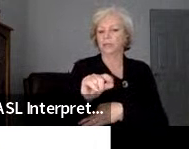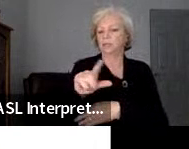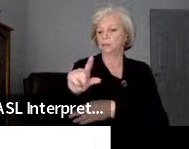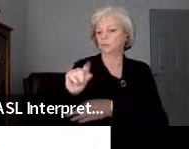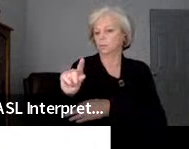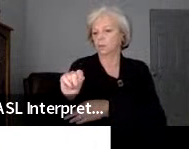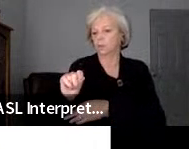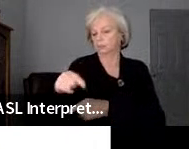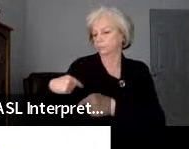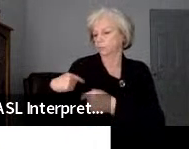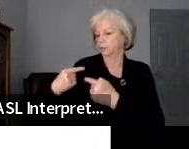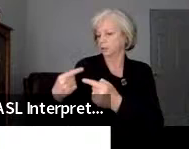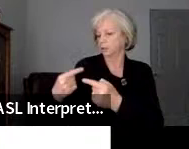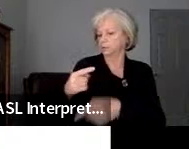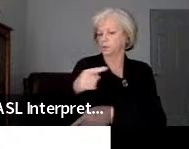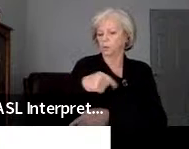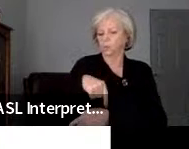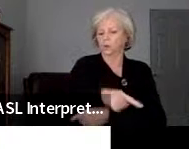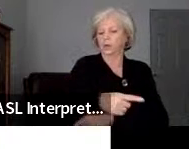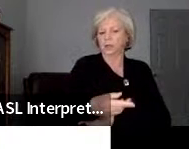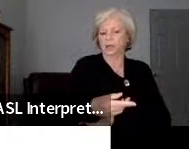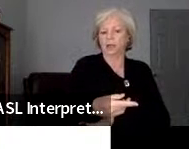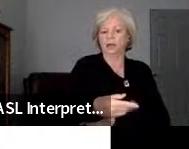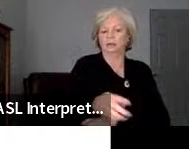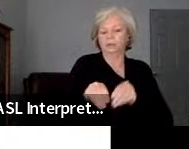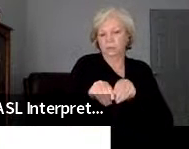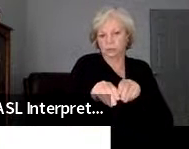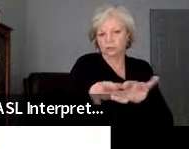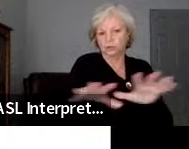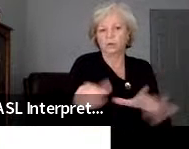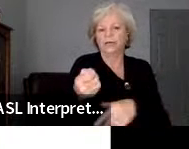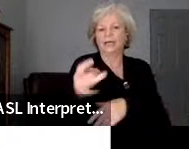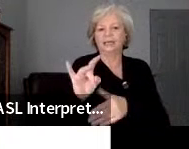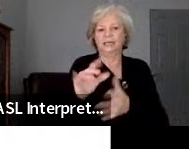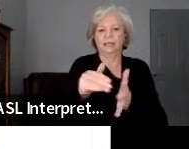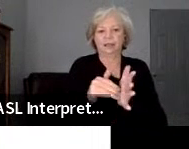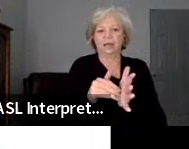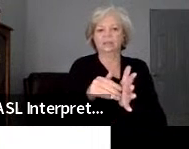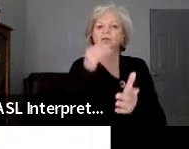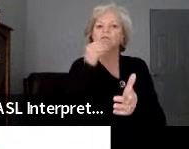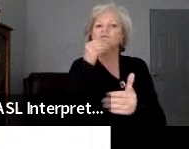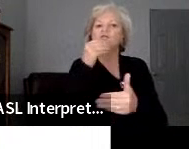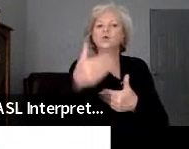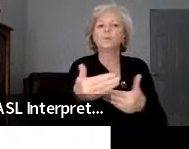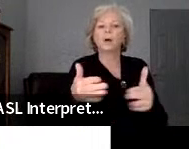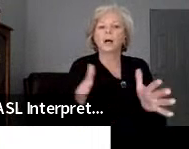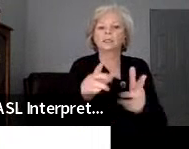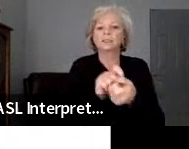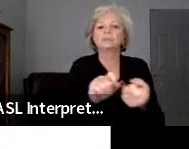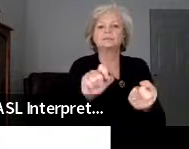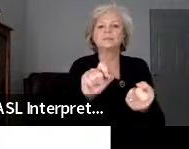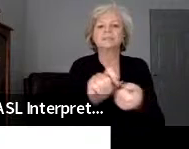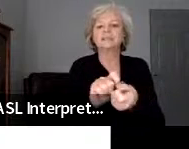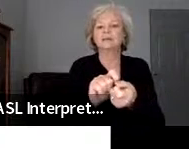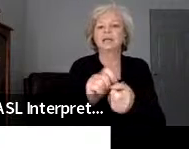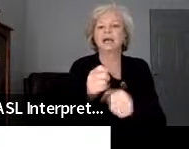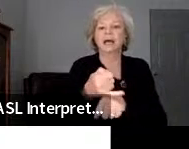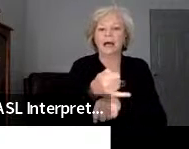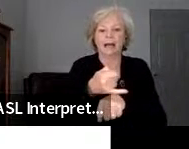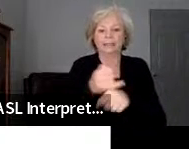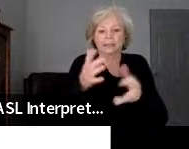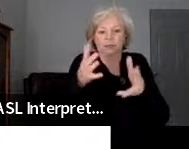have distributed over 18,000 food boxes to our Pacific Islander communities.